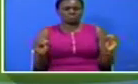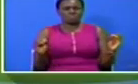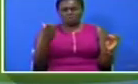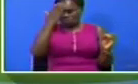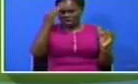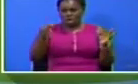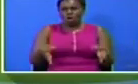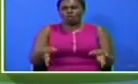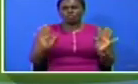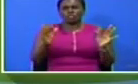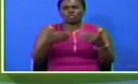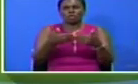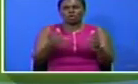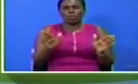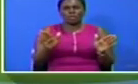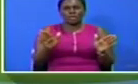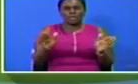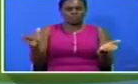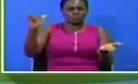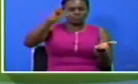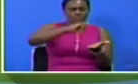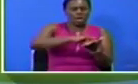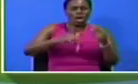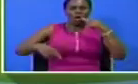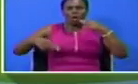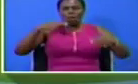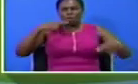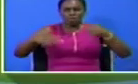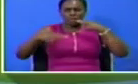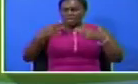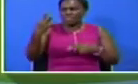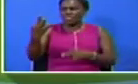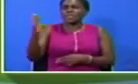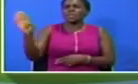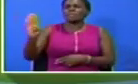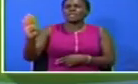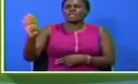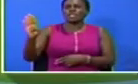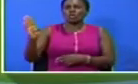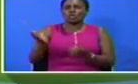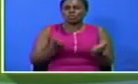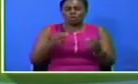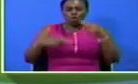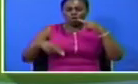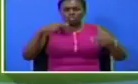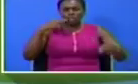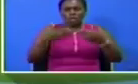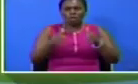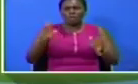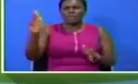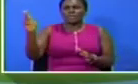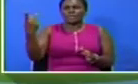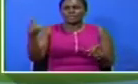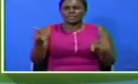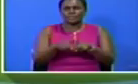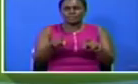official opening of the Lazizi Premier Airport Hotel. Part of a 3 billion shilling investment, the hotel opened just as Kenya also